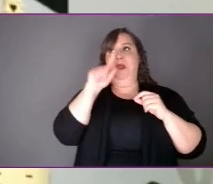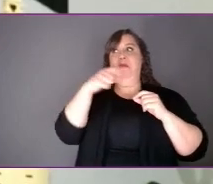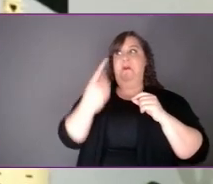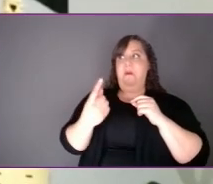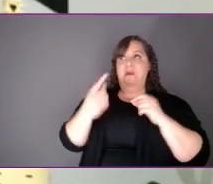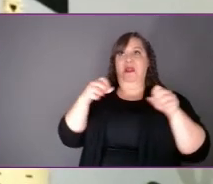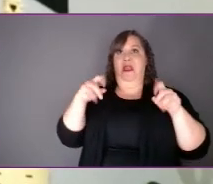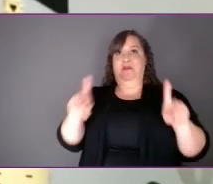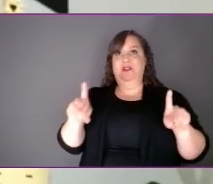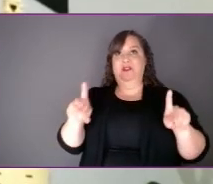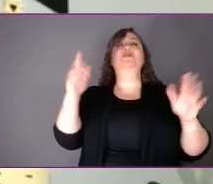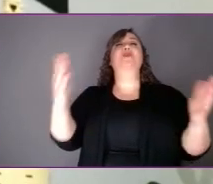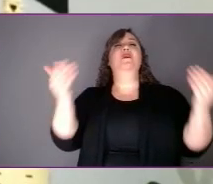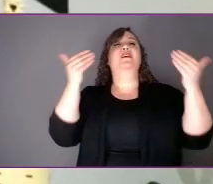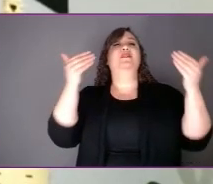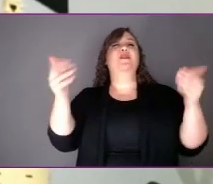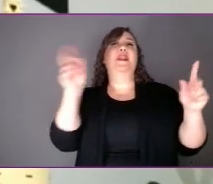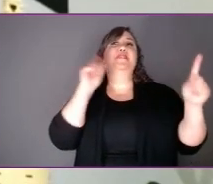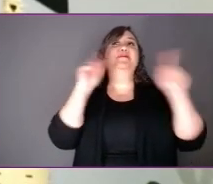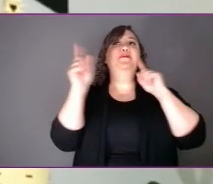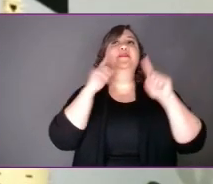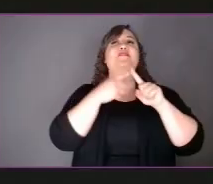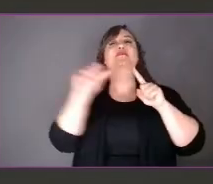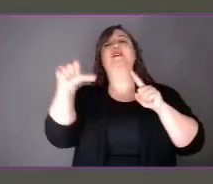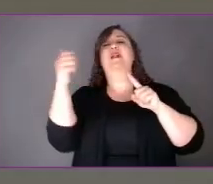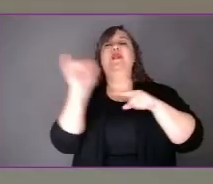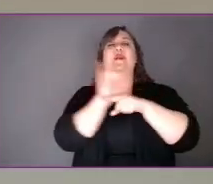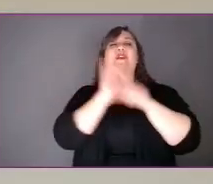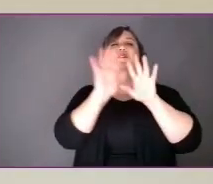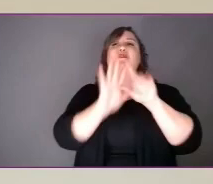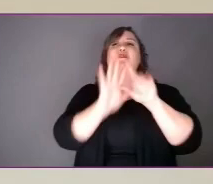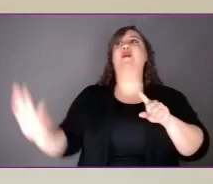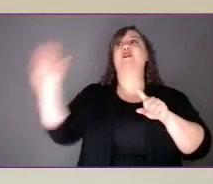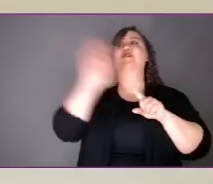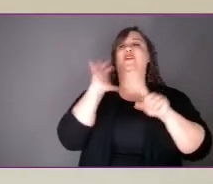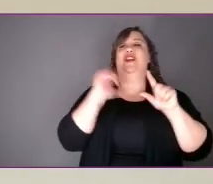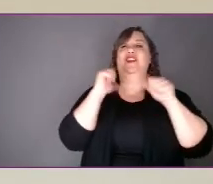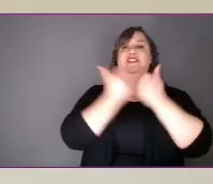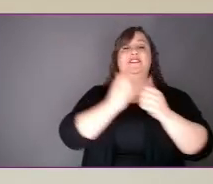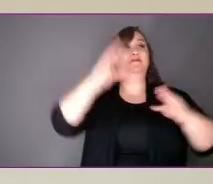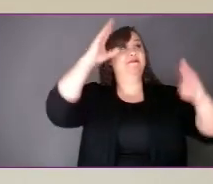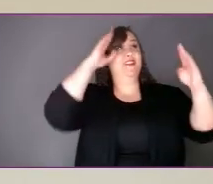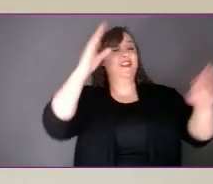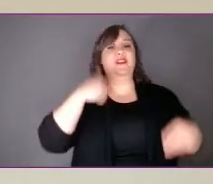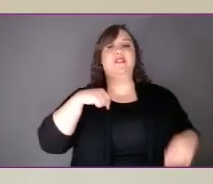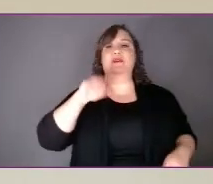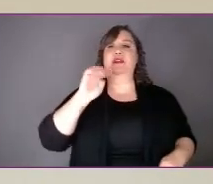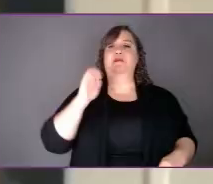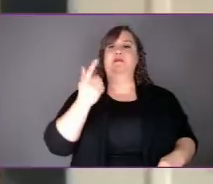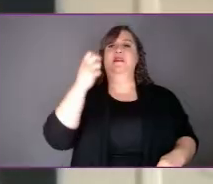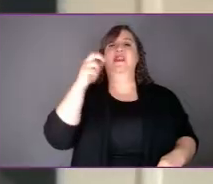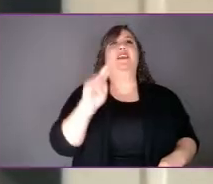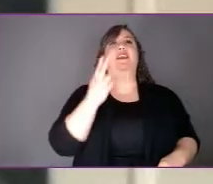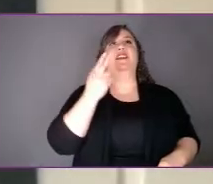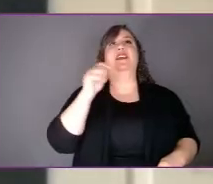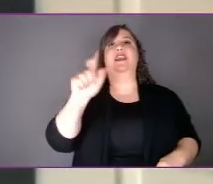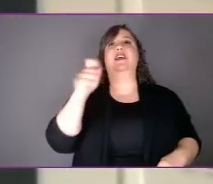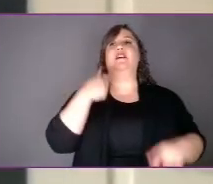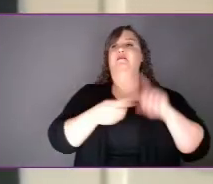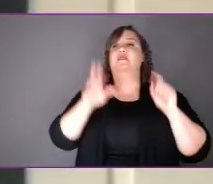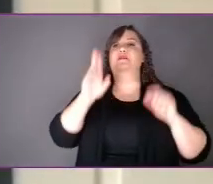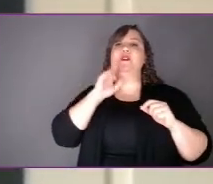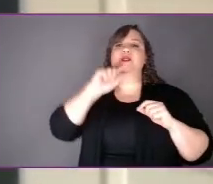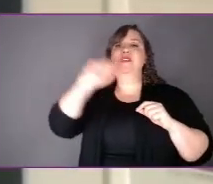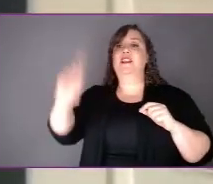the agency and learn about the work they're doing. Hello, my name is Megan Hale and I'm from Houston, Texas. Hi, my name